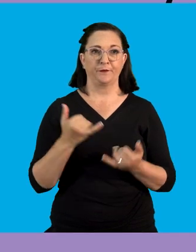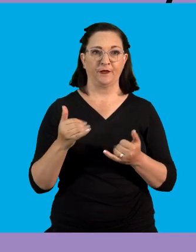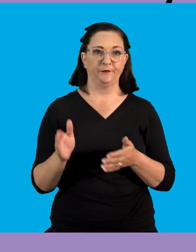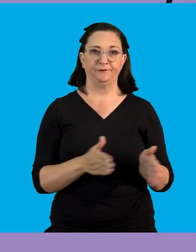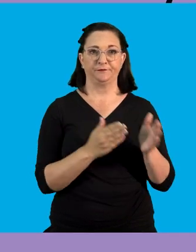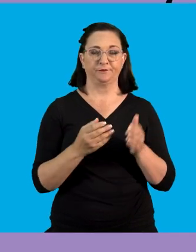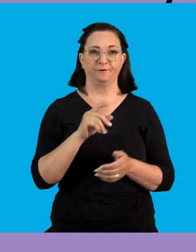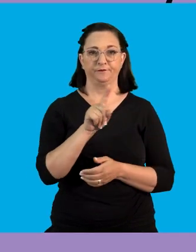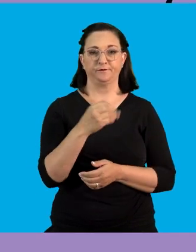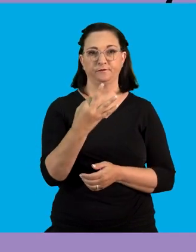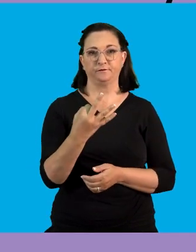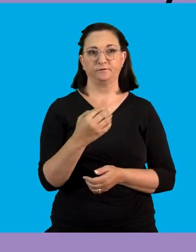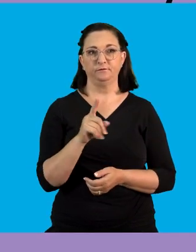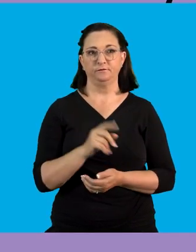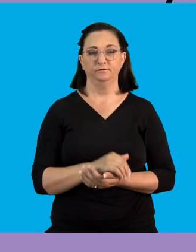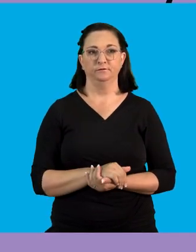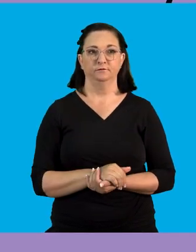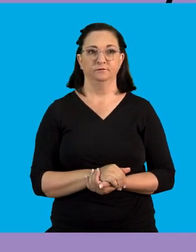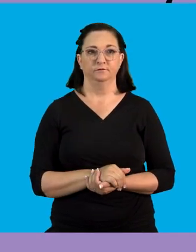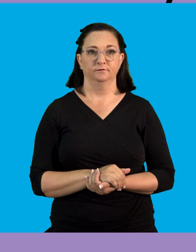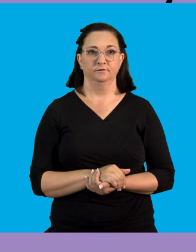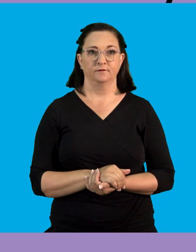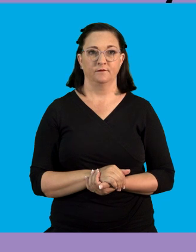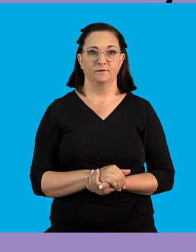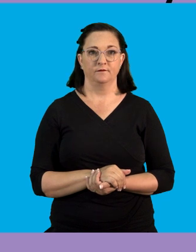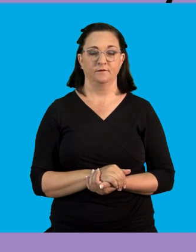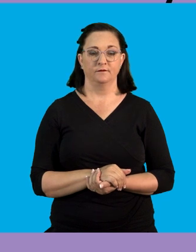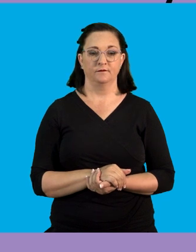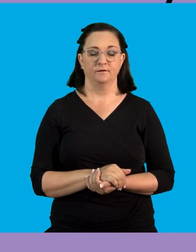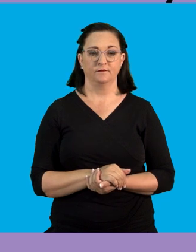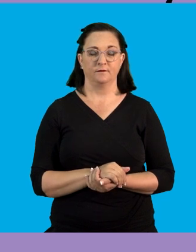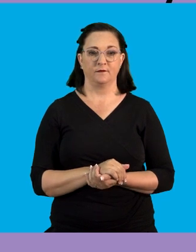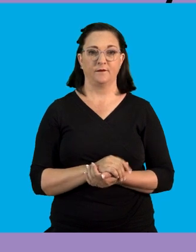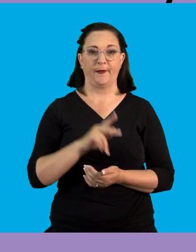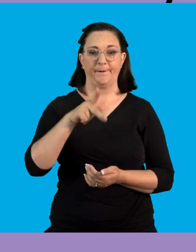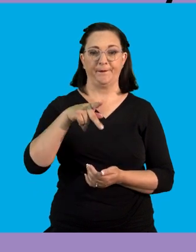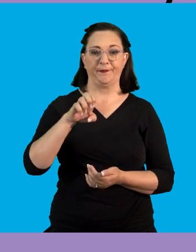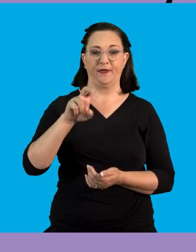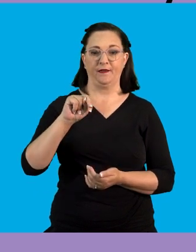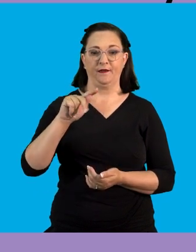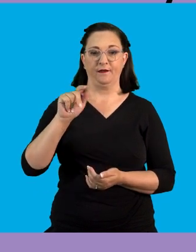We'll keep the pen as white and see. Let's move on to the third question. And it says,